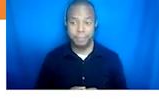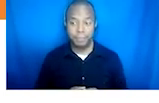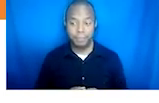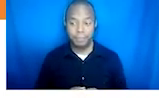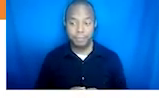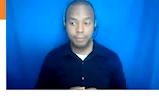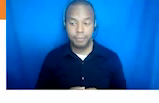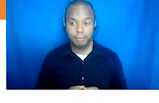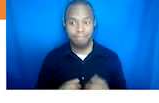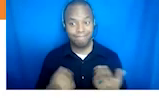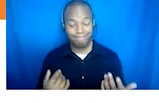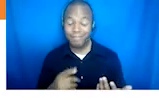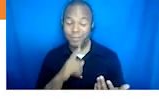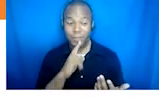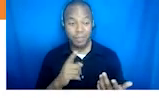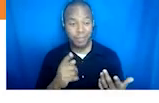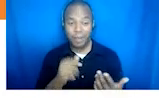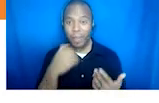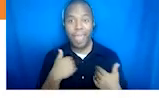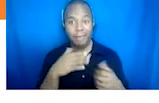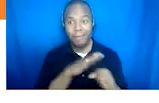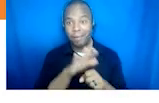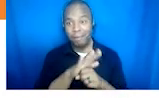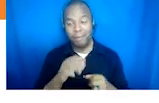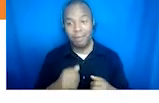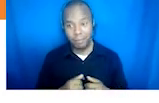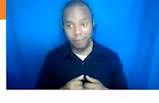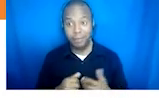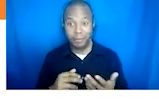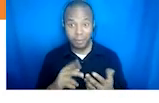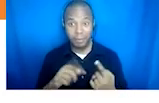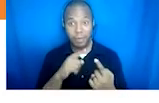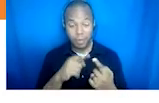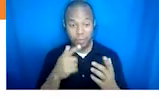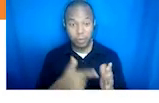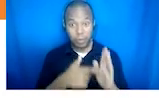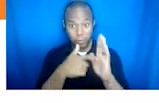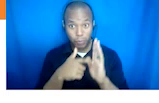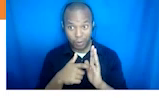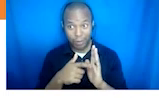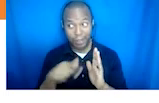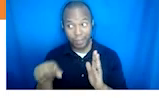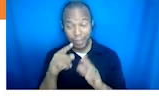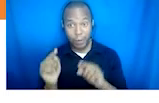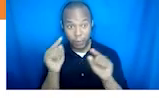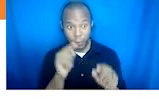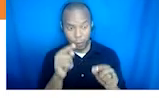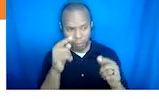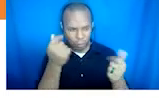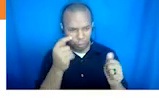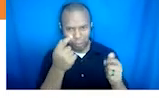They are in short supply, and when it's required, they're going here to try and find that